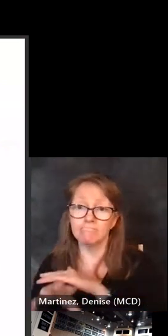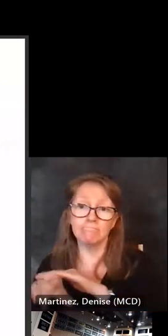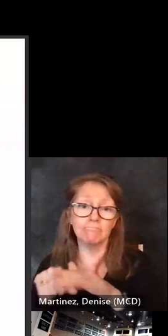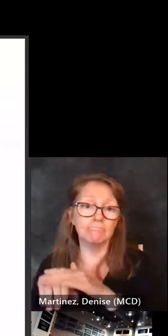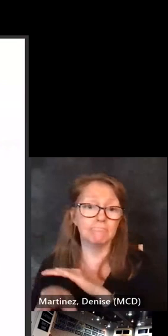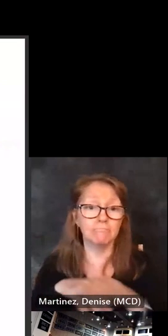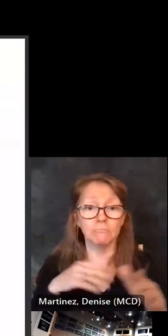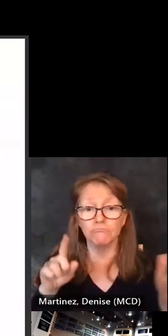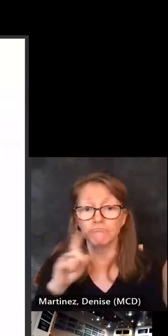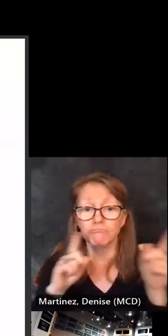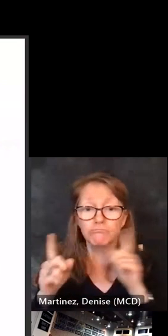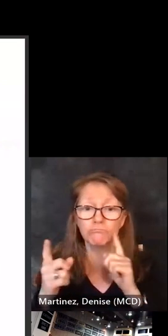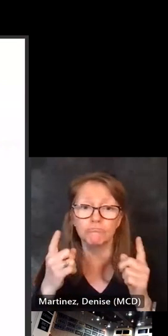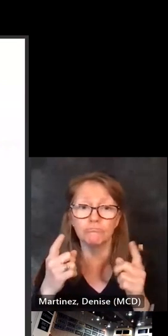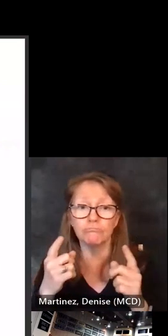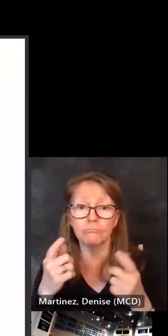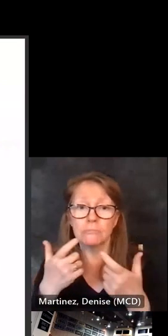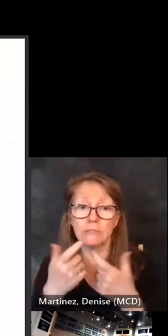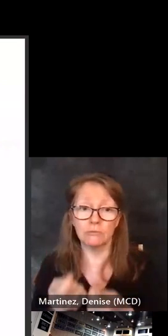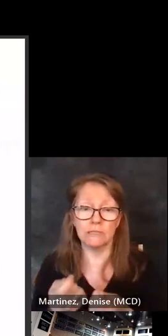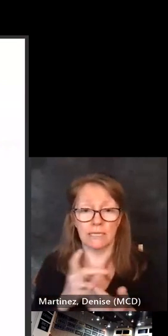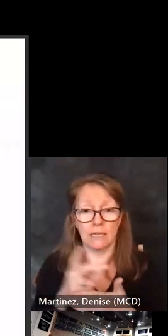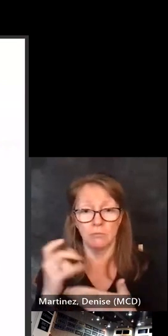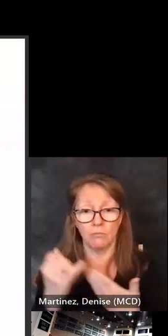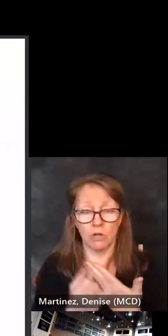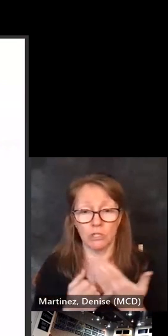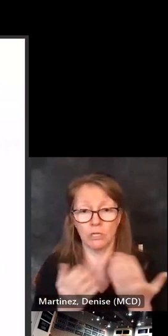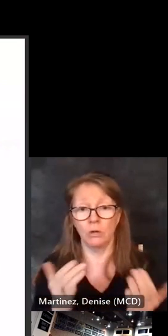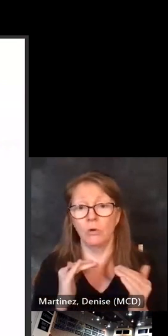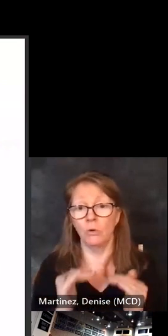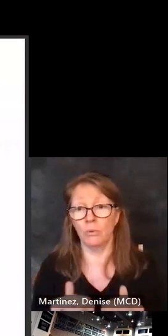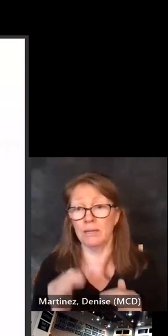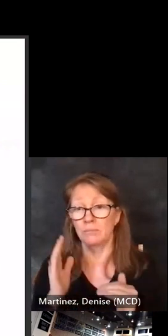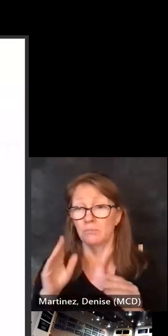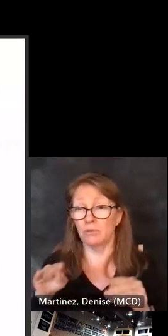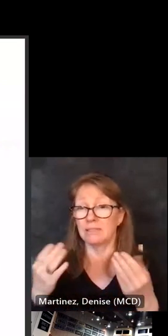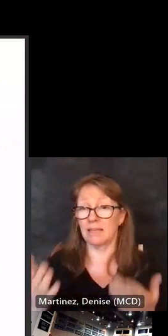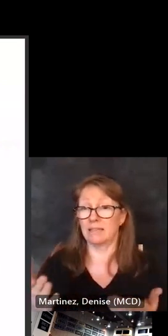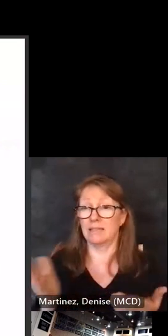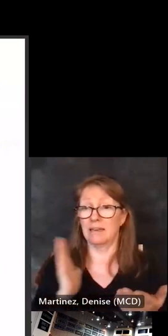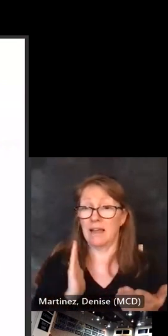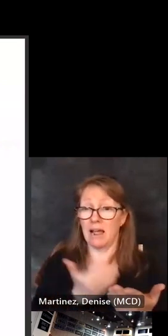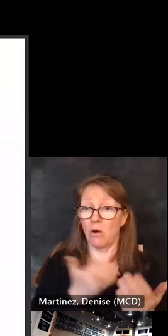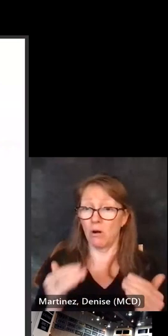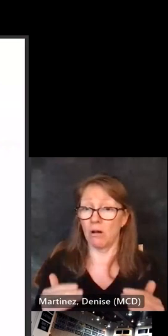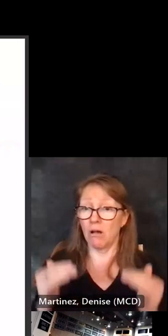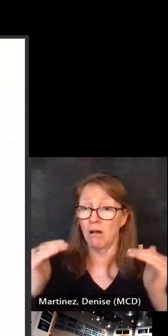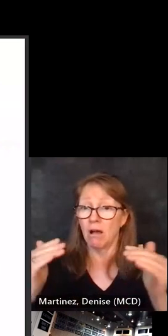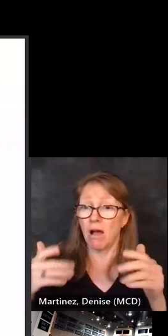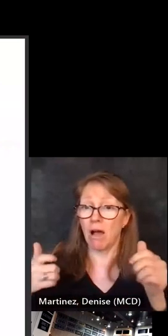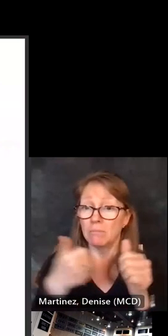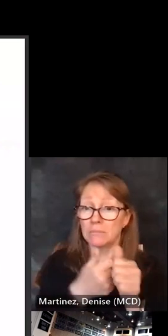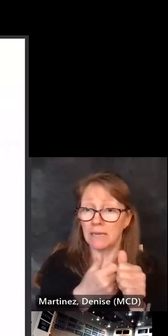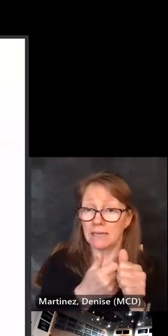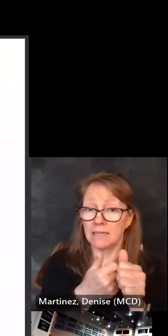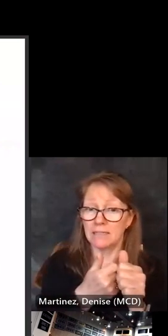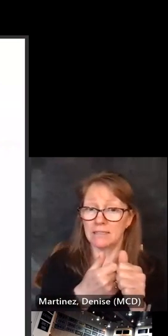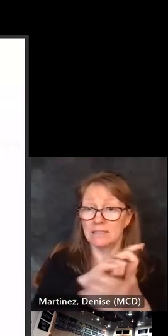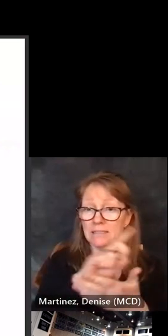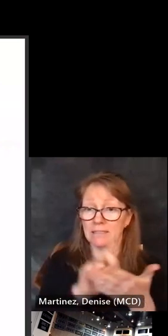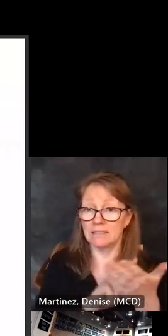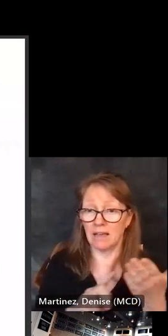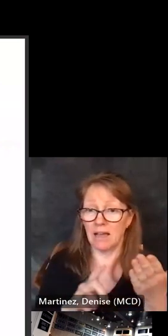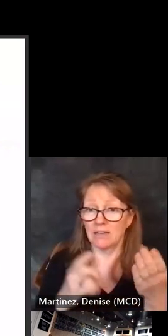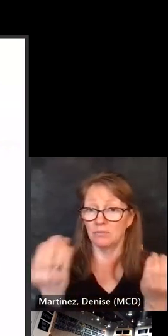project. We presented our updated design option tonight, but we'll have a few